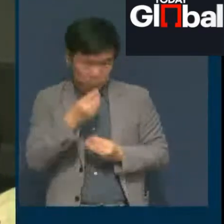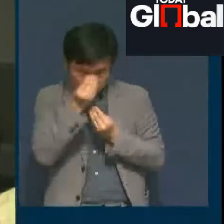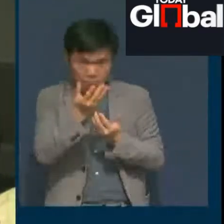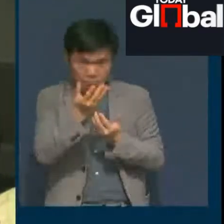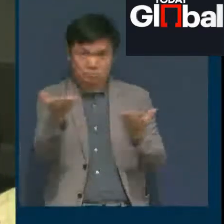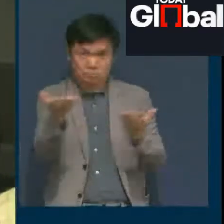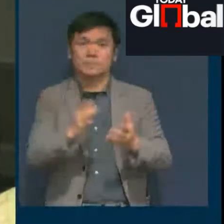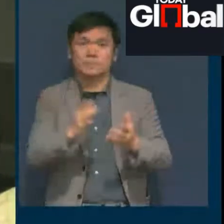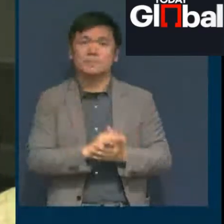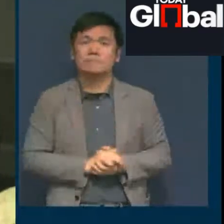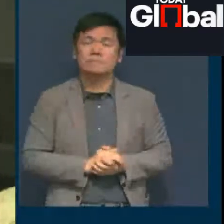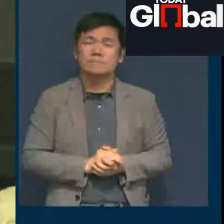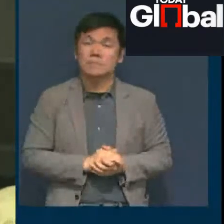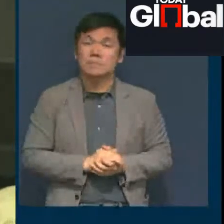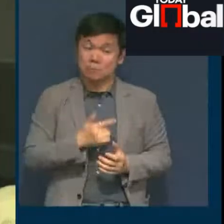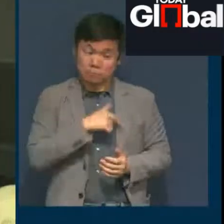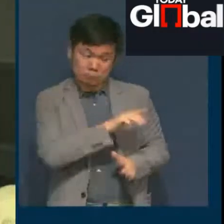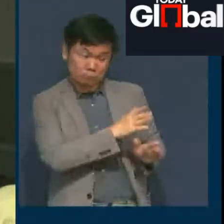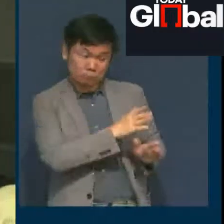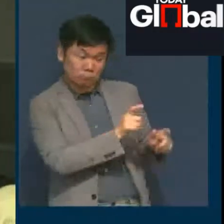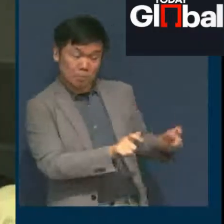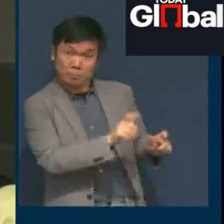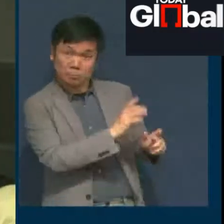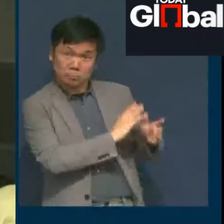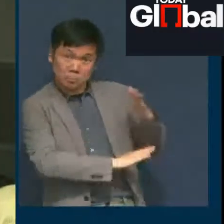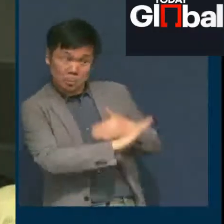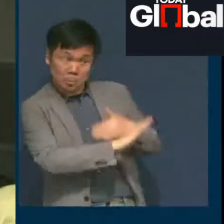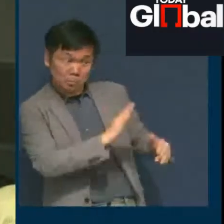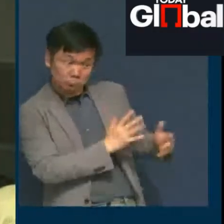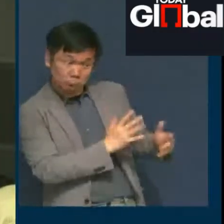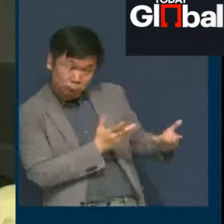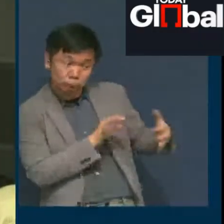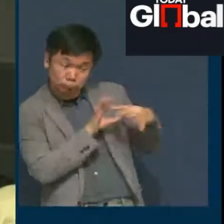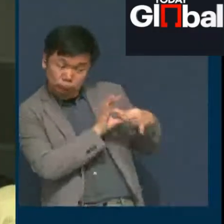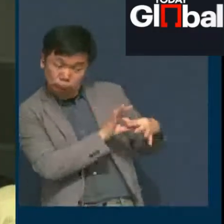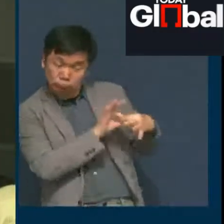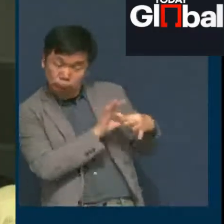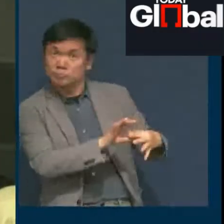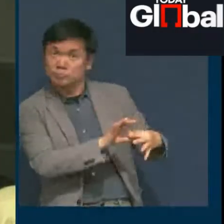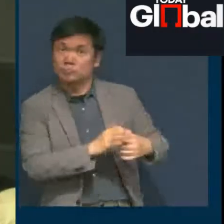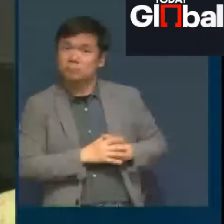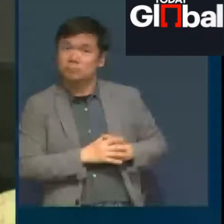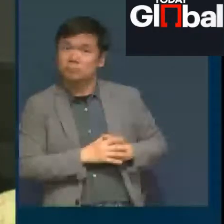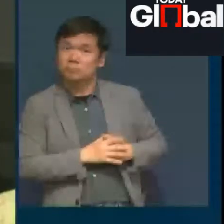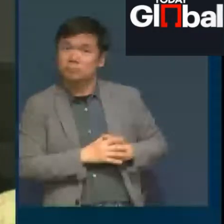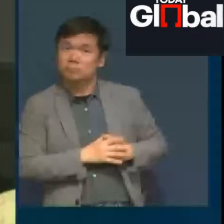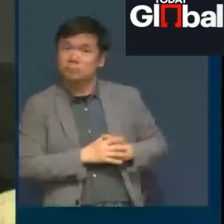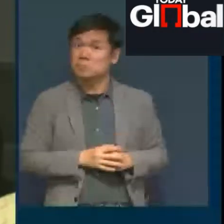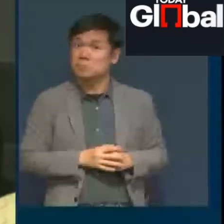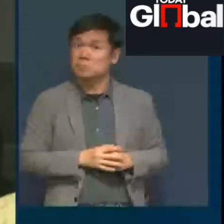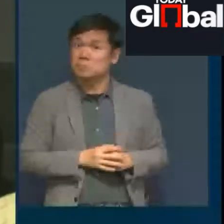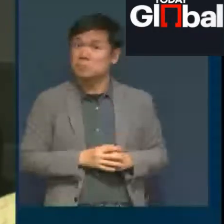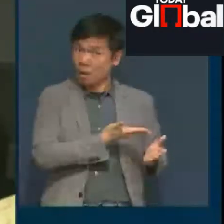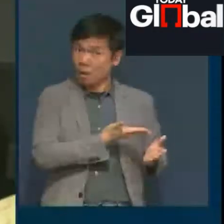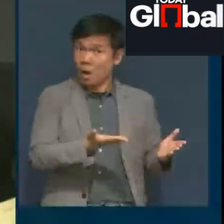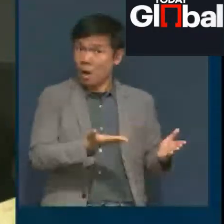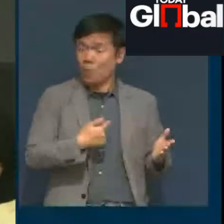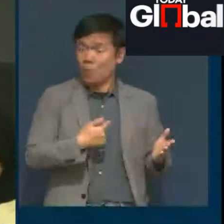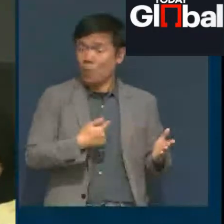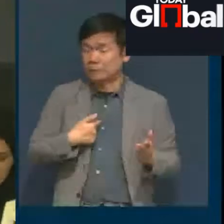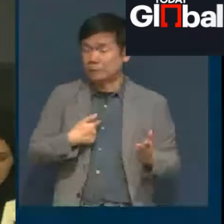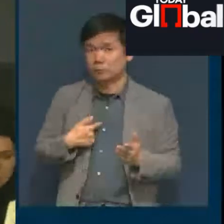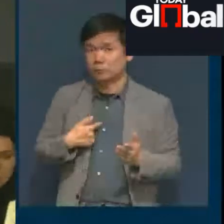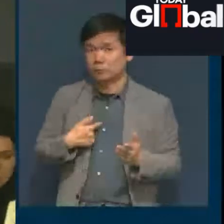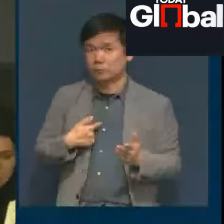work with persons with disabilities, and we are convinced that we have to ensure adequate training of magistrate